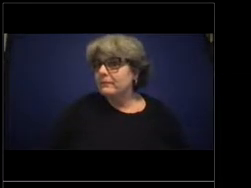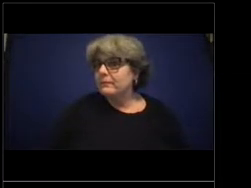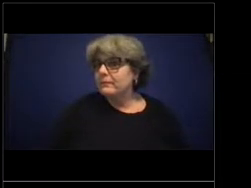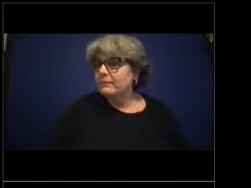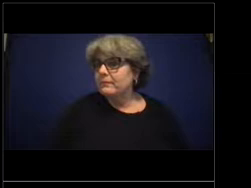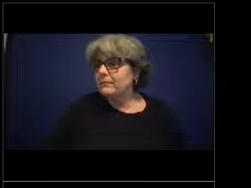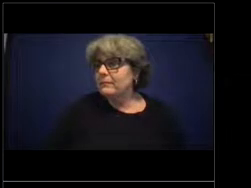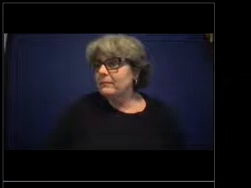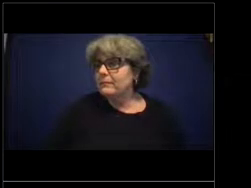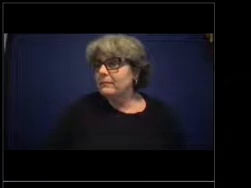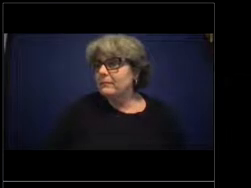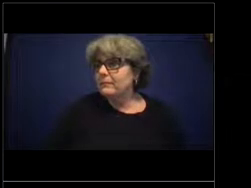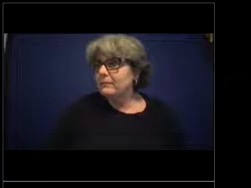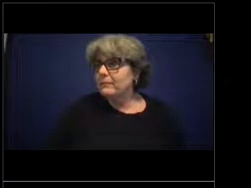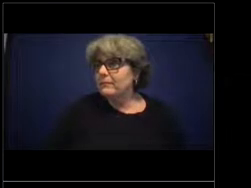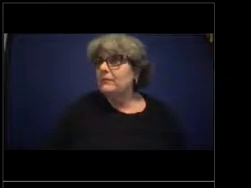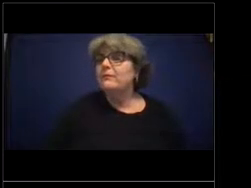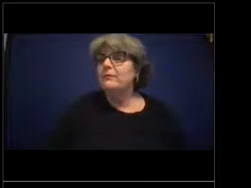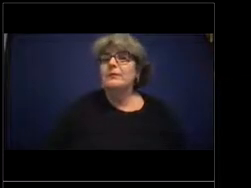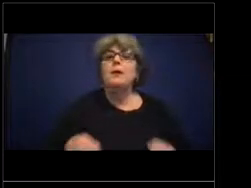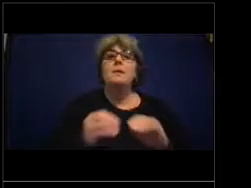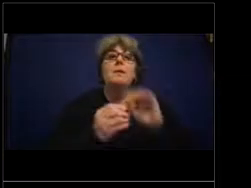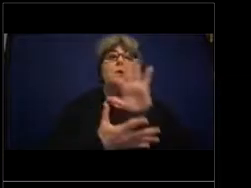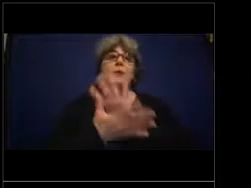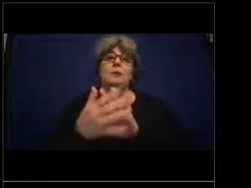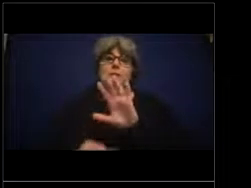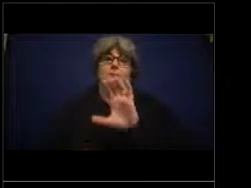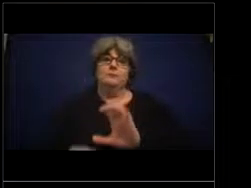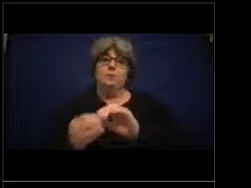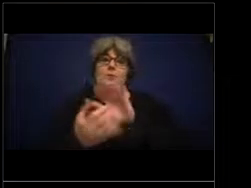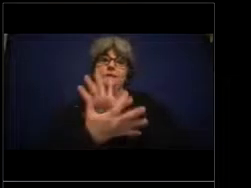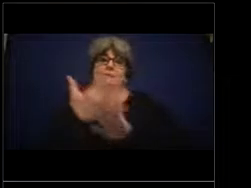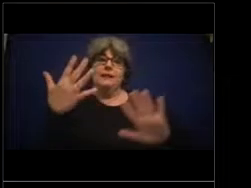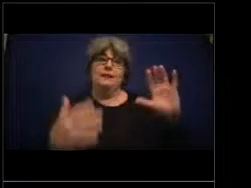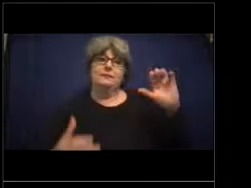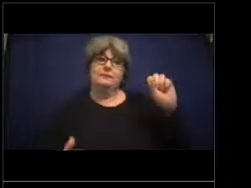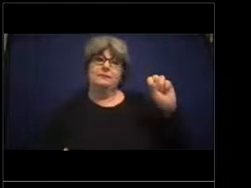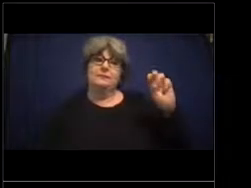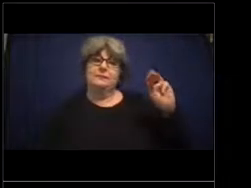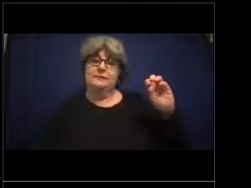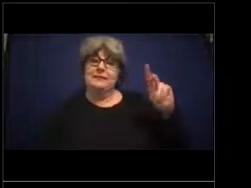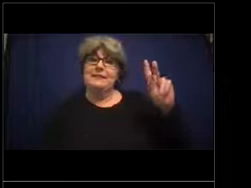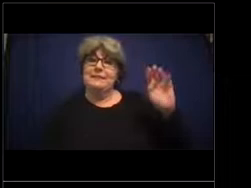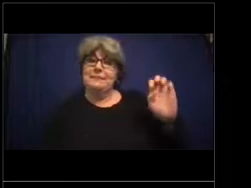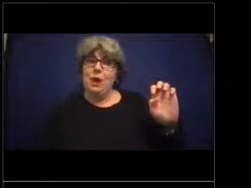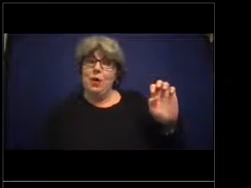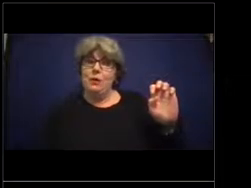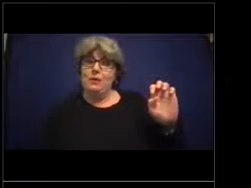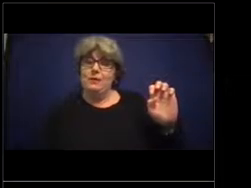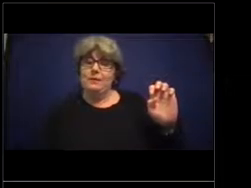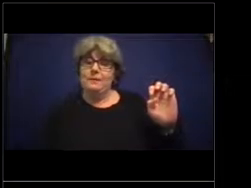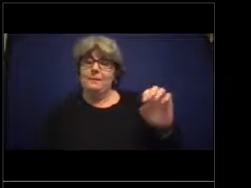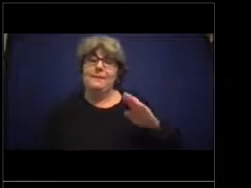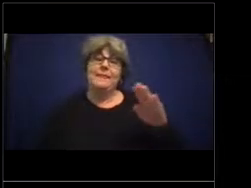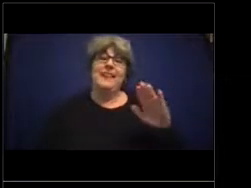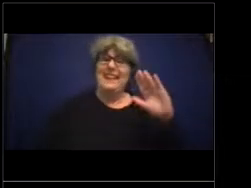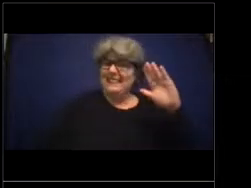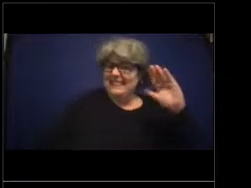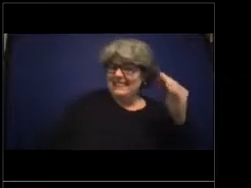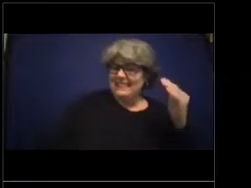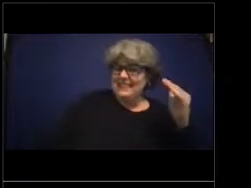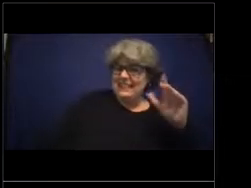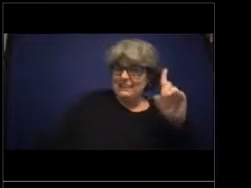there are more clouds and smoke in the bottom image, says Claire. And finally, Hadley says, it seems that